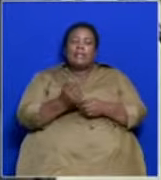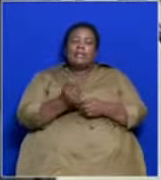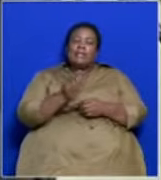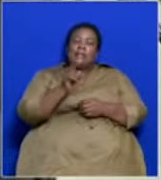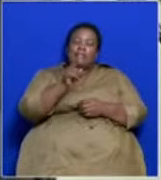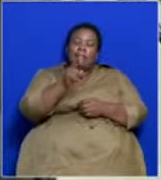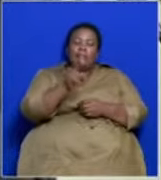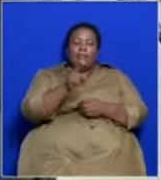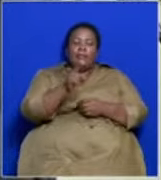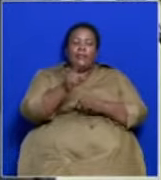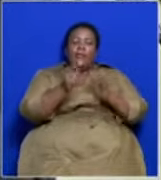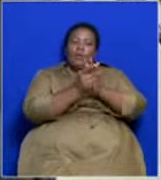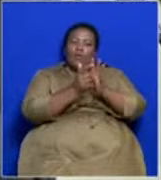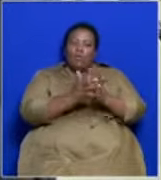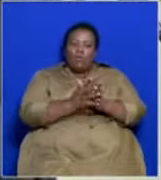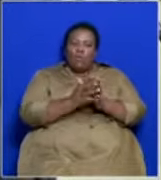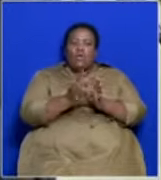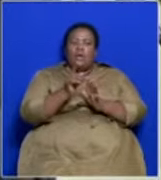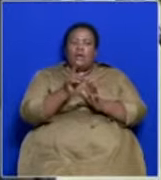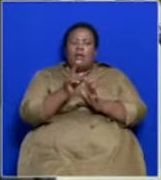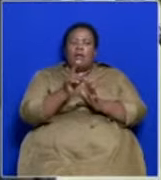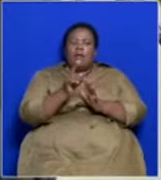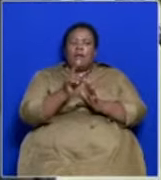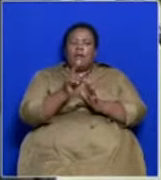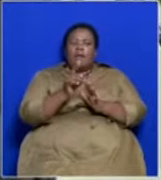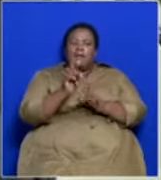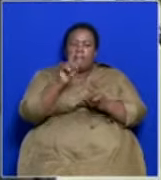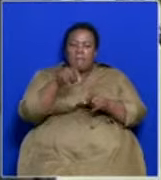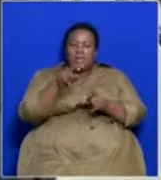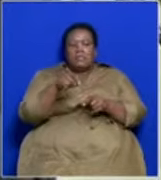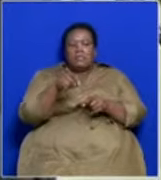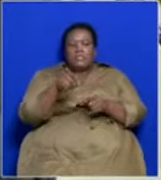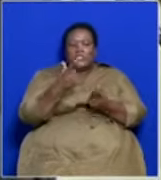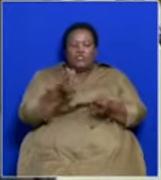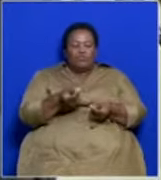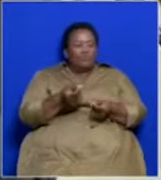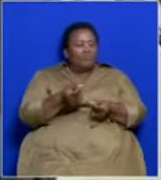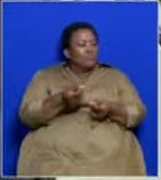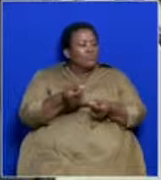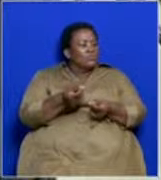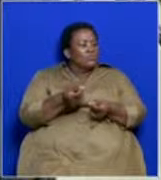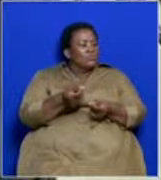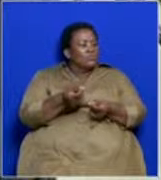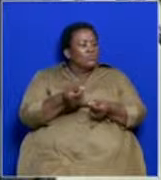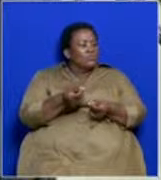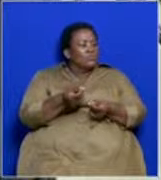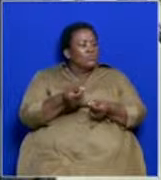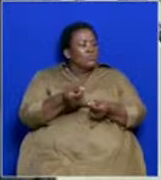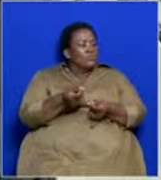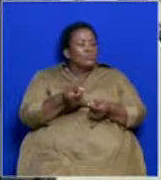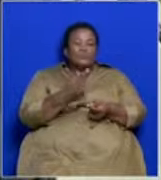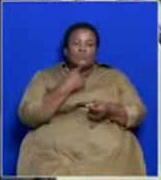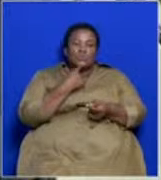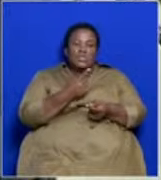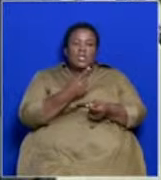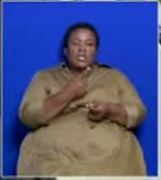to instruct me that let us serve him with warrant or